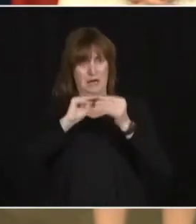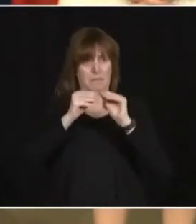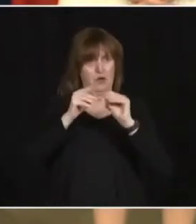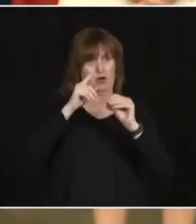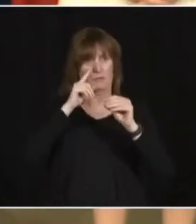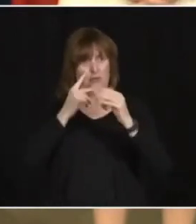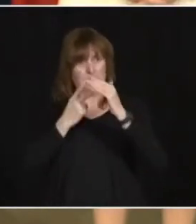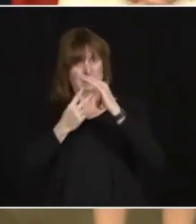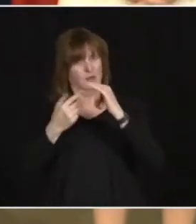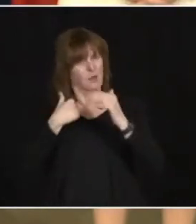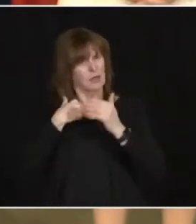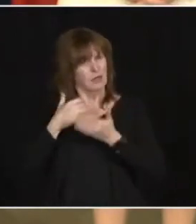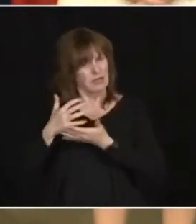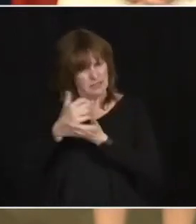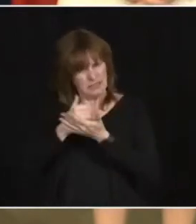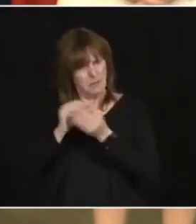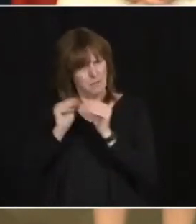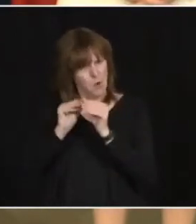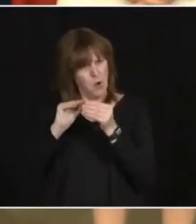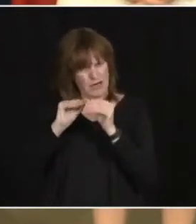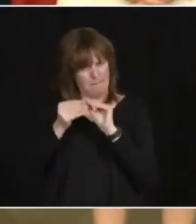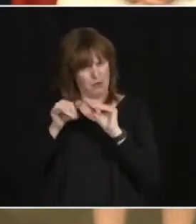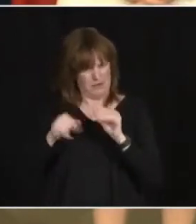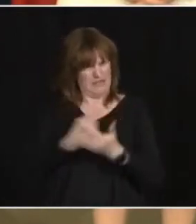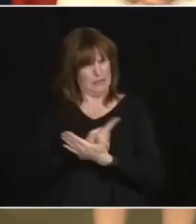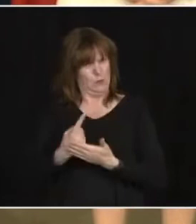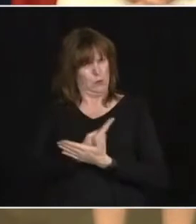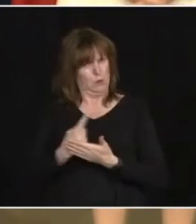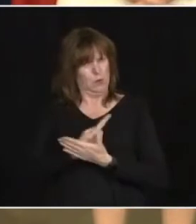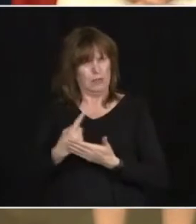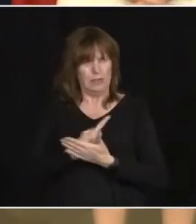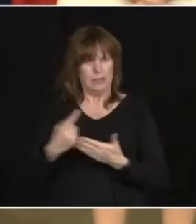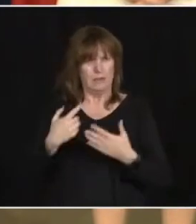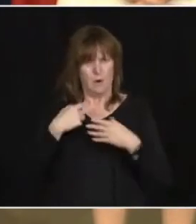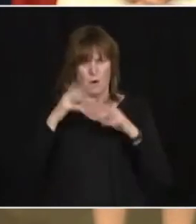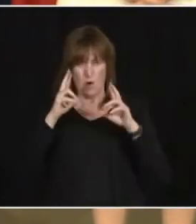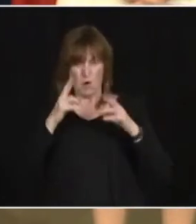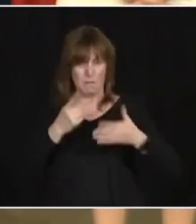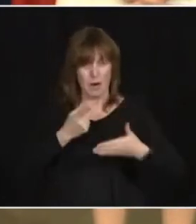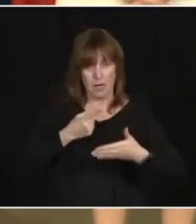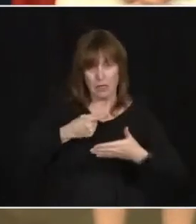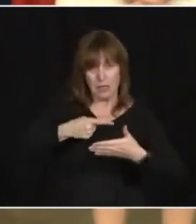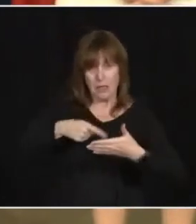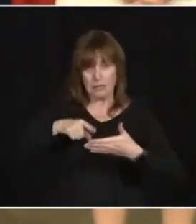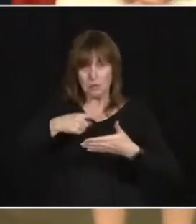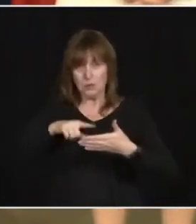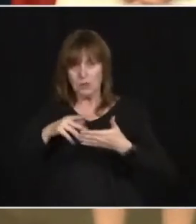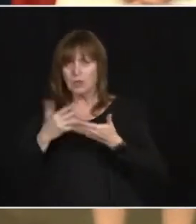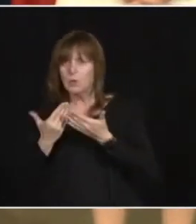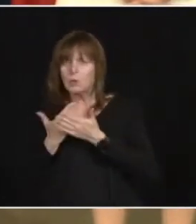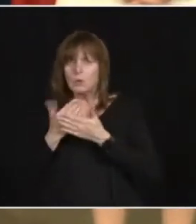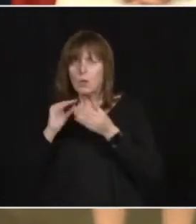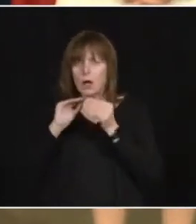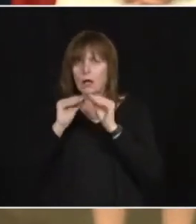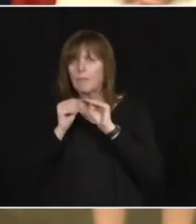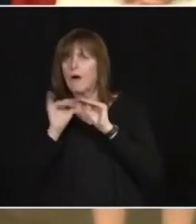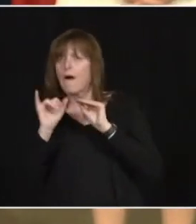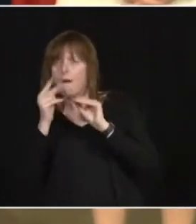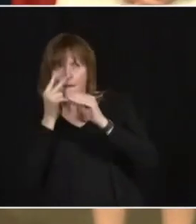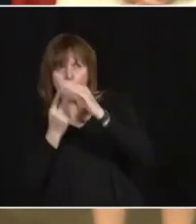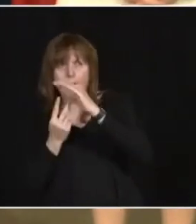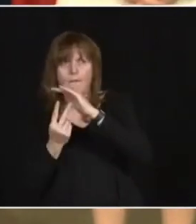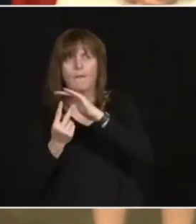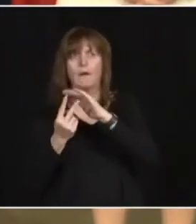more numbers this week, and hopefully sometime next week they'll have some more modeling. But I'd like to confirm that first